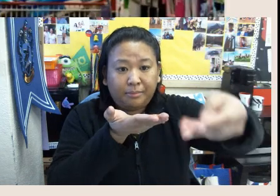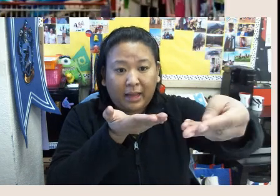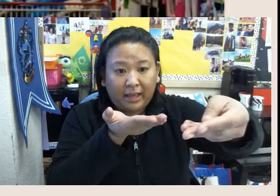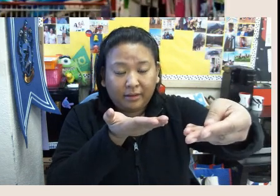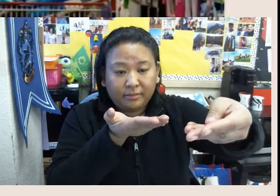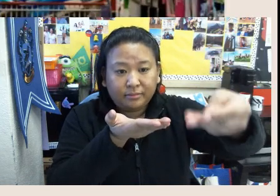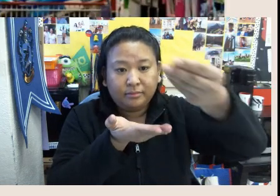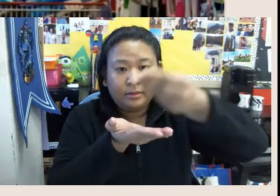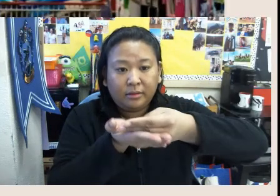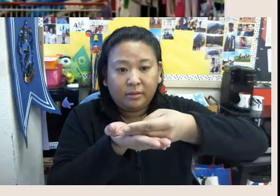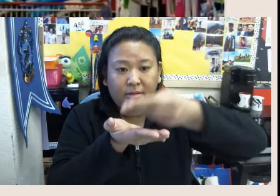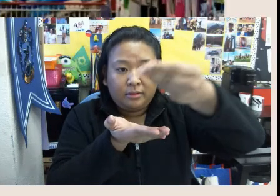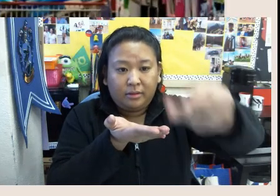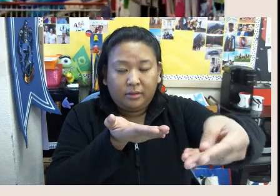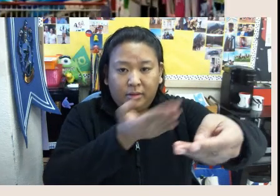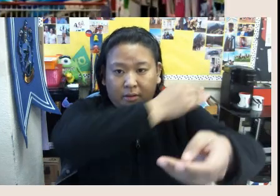to buy,